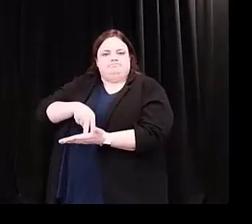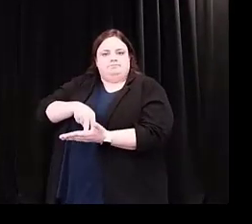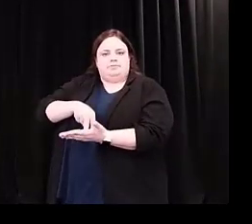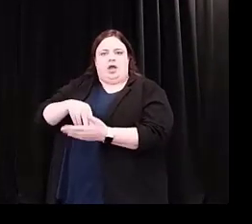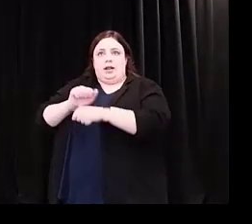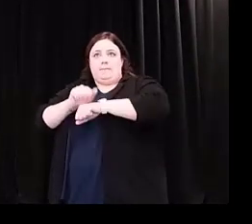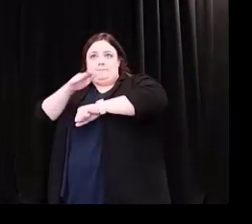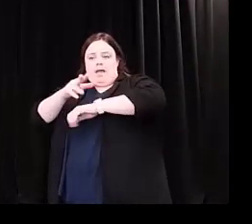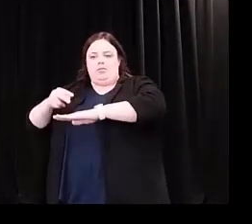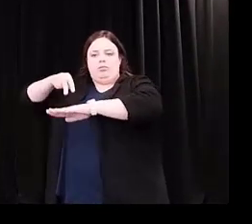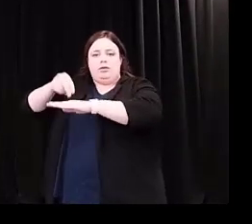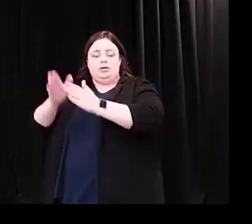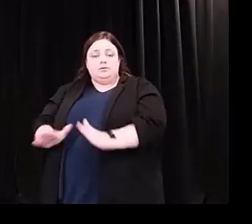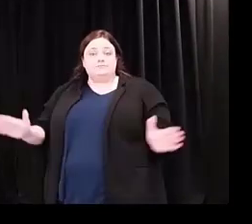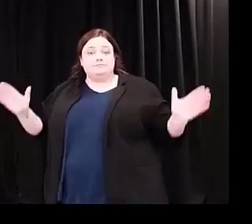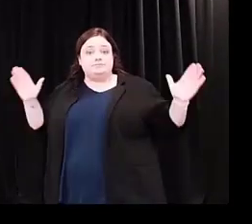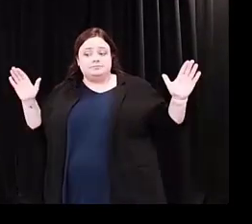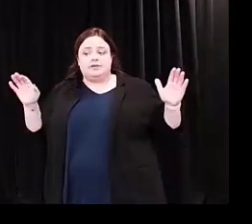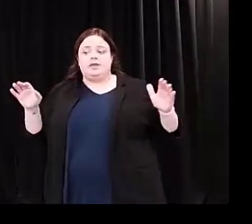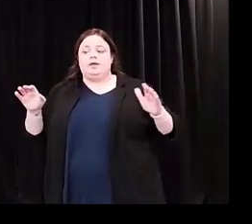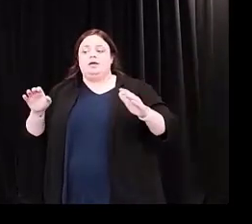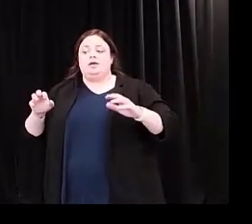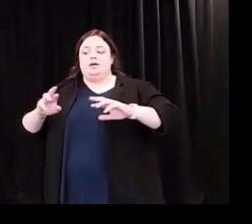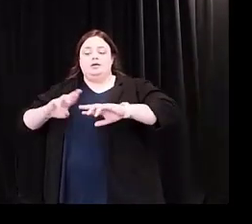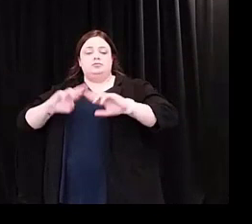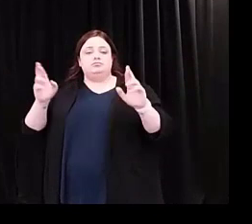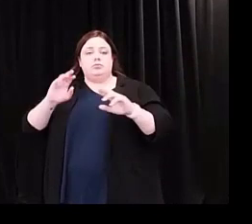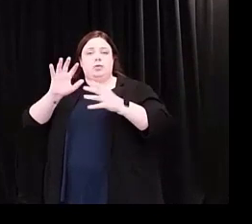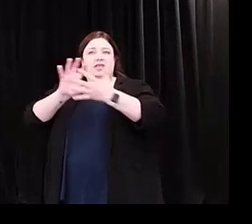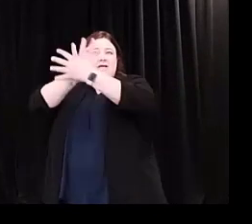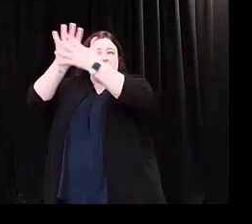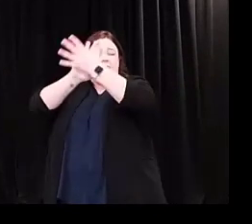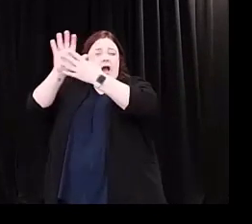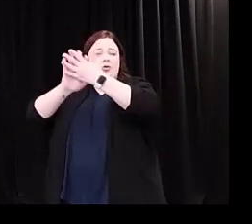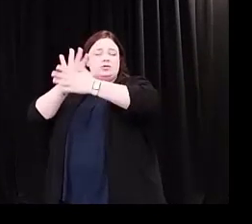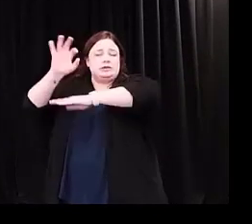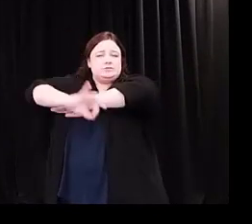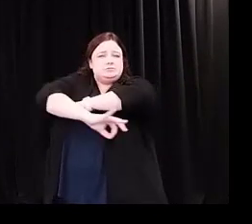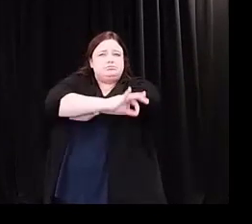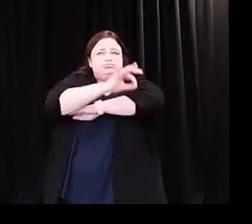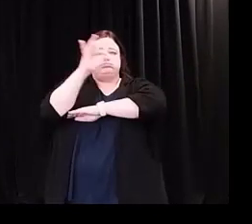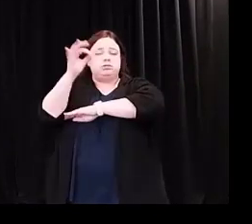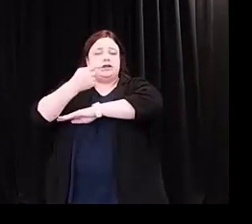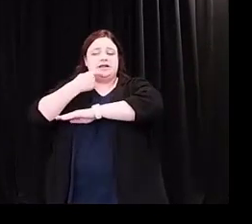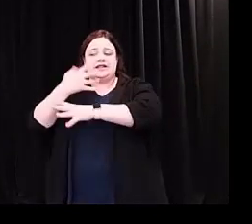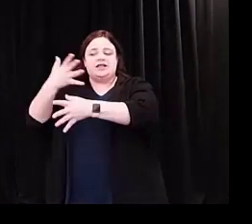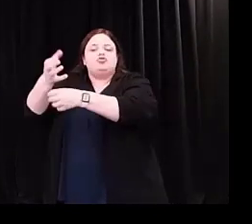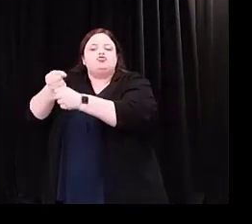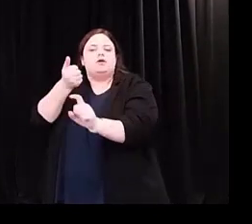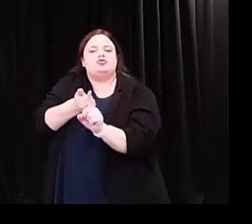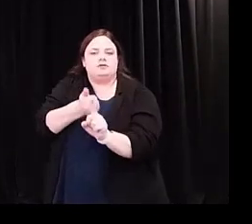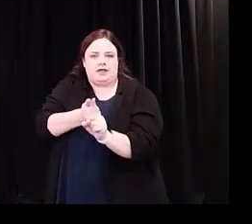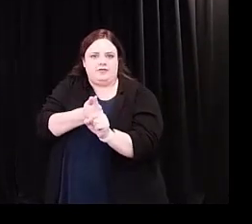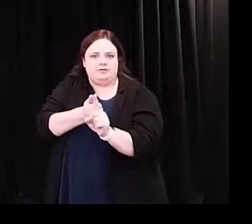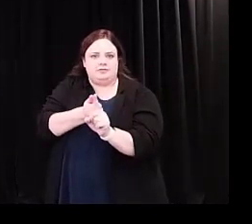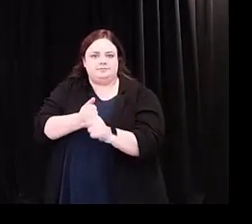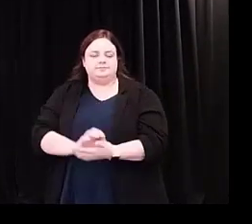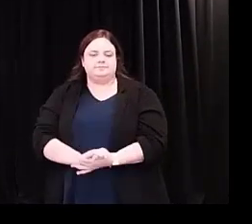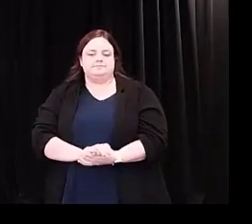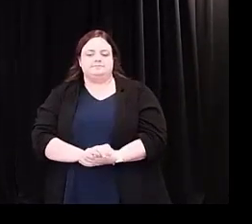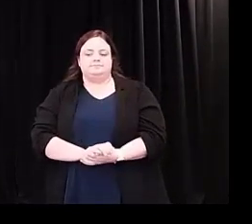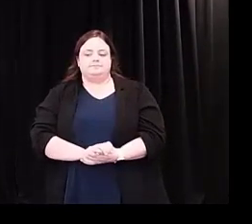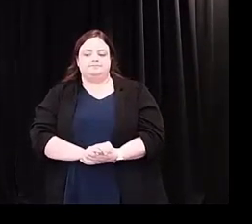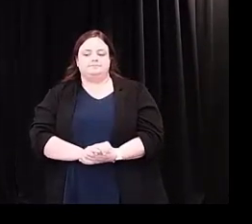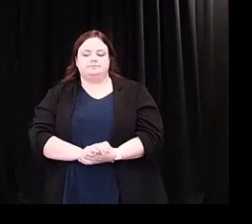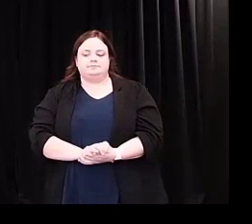of a mountain with arms outstretched, with clouds and a sunrise in the background, and it says, trust yourself. And